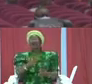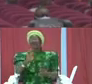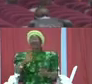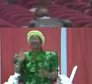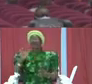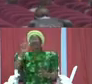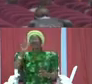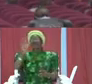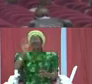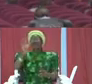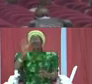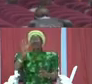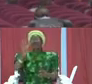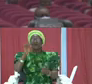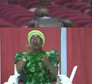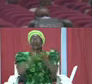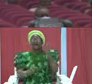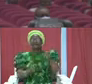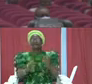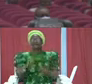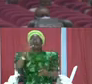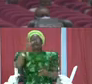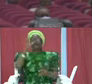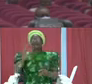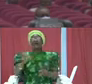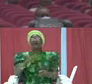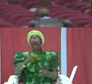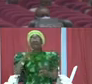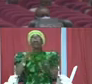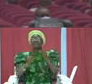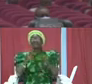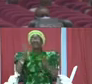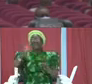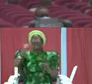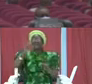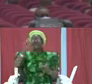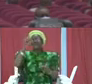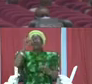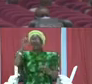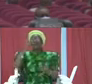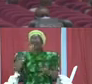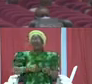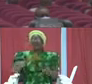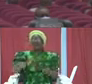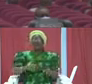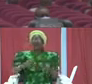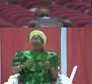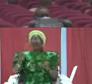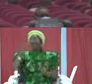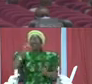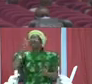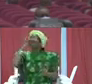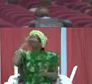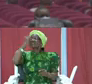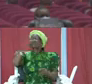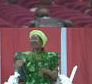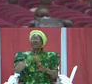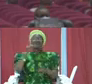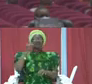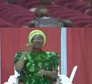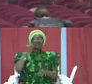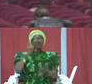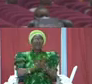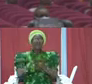34, the last verse. And if any man hunger, Let him eat at home, that ye come not